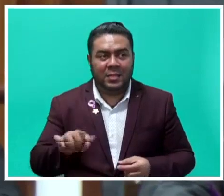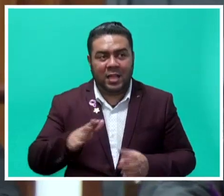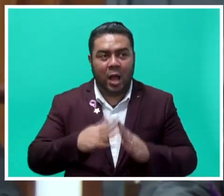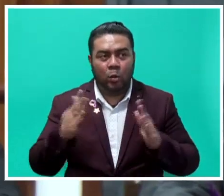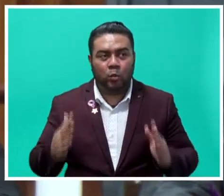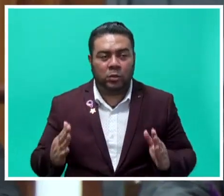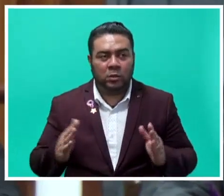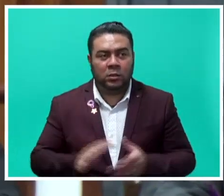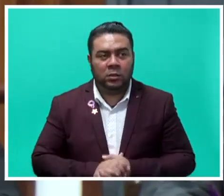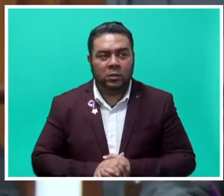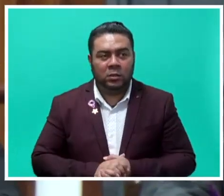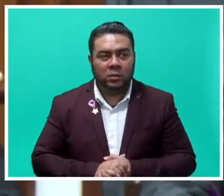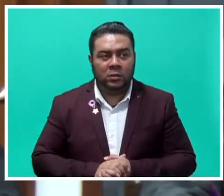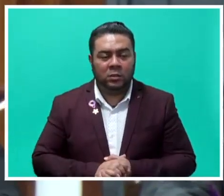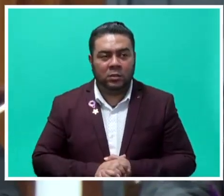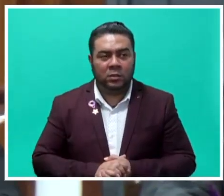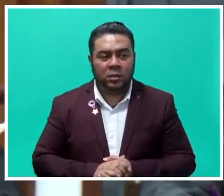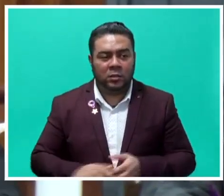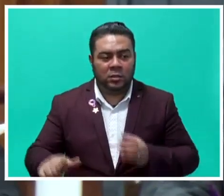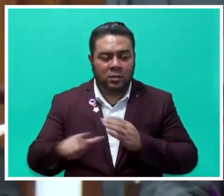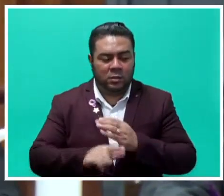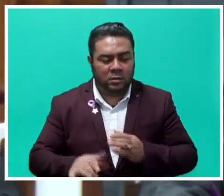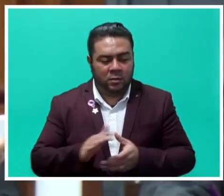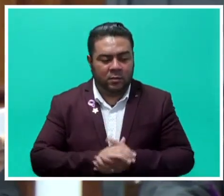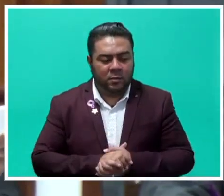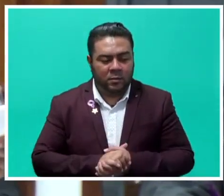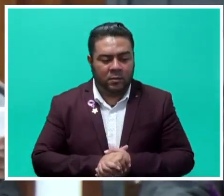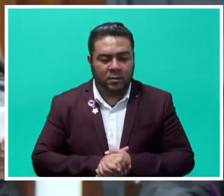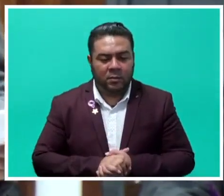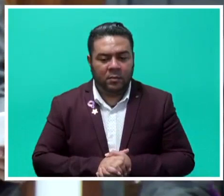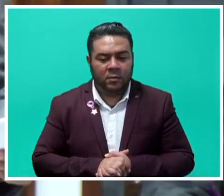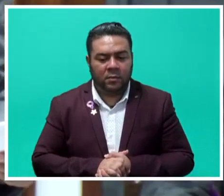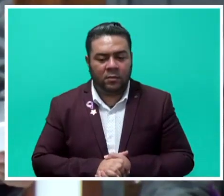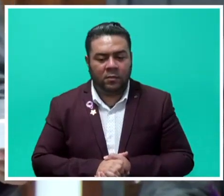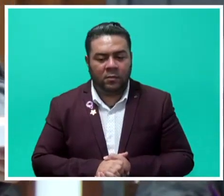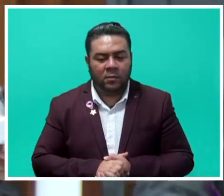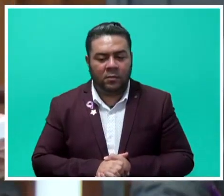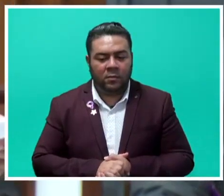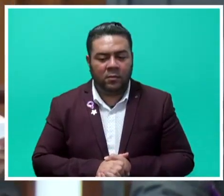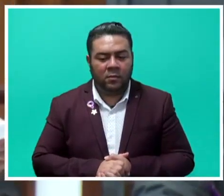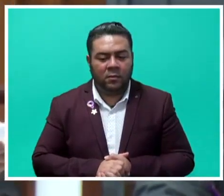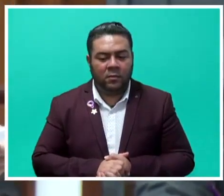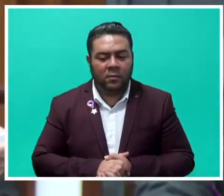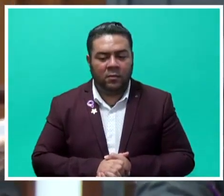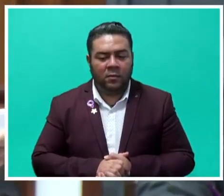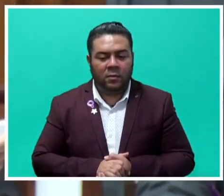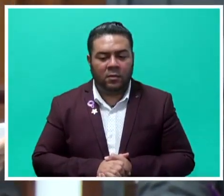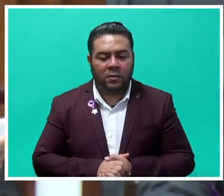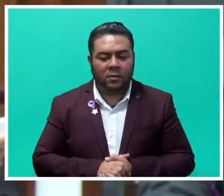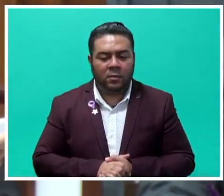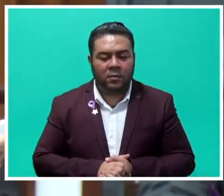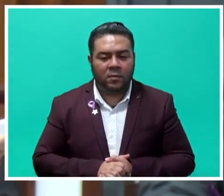or families were not considered eligible for assistance due to the current eligibility criteria for rural